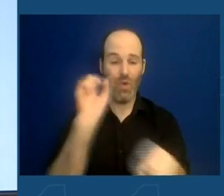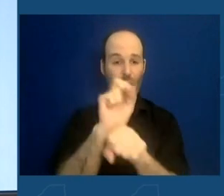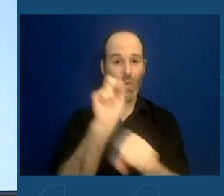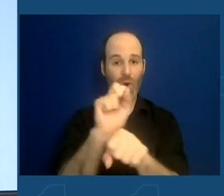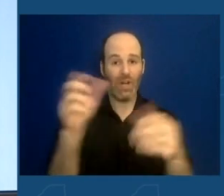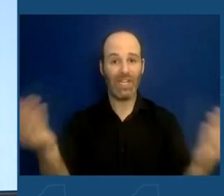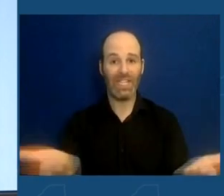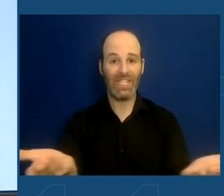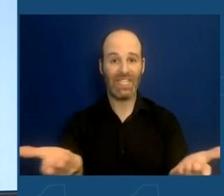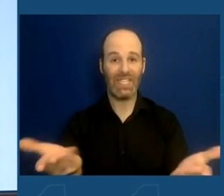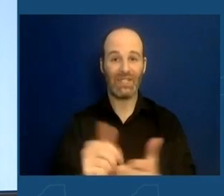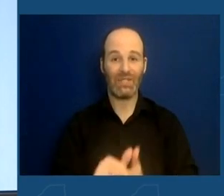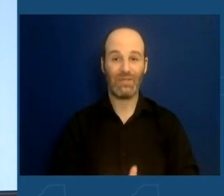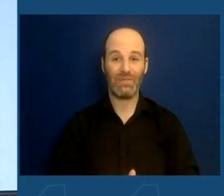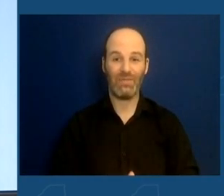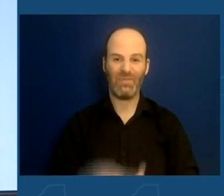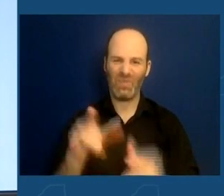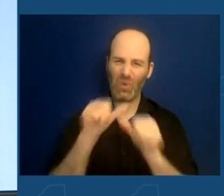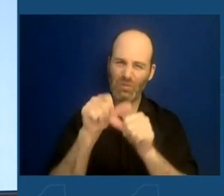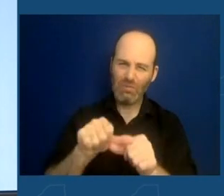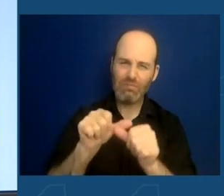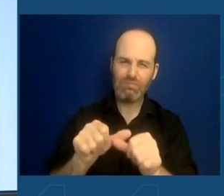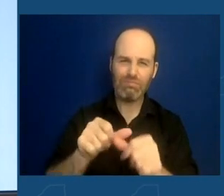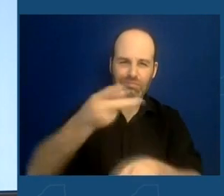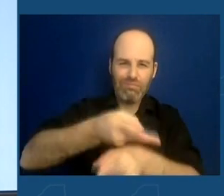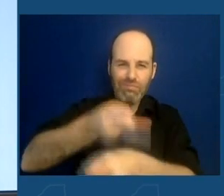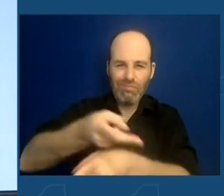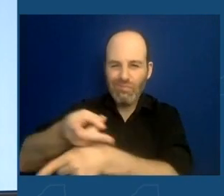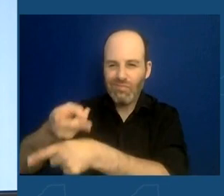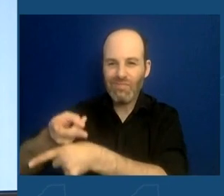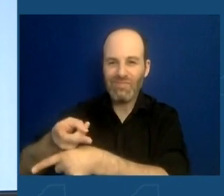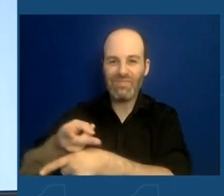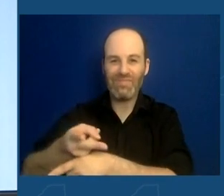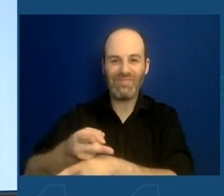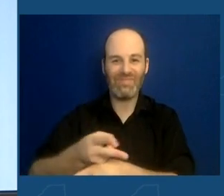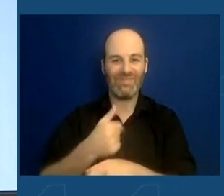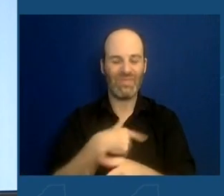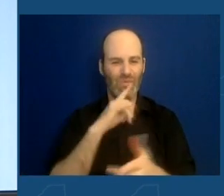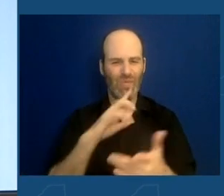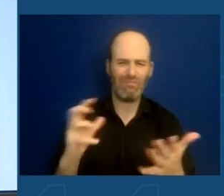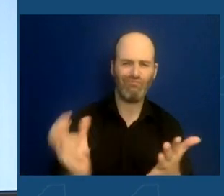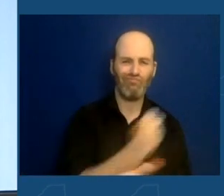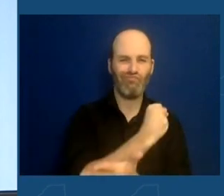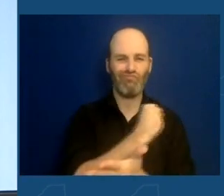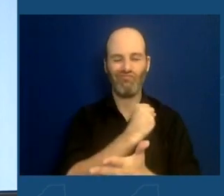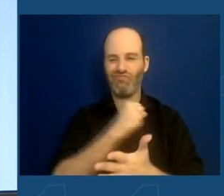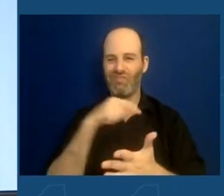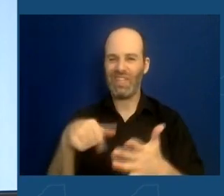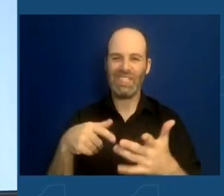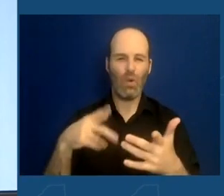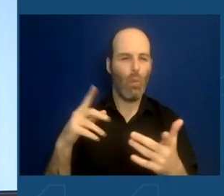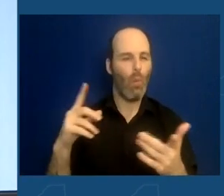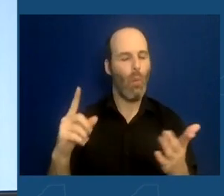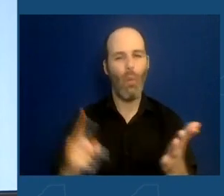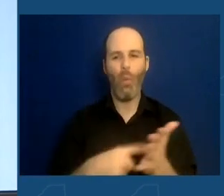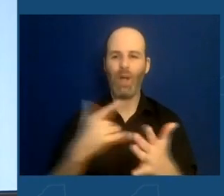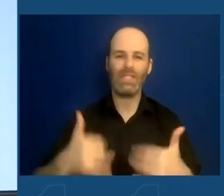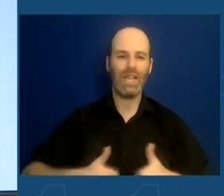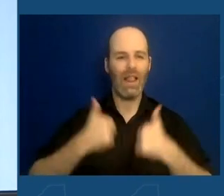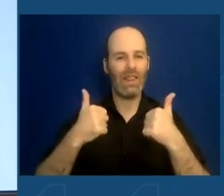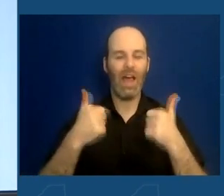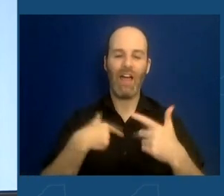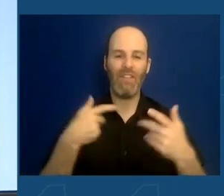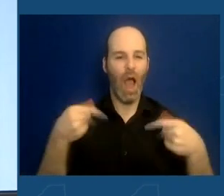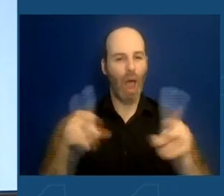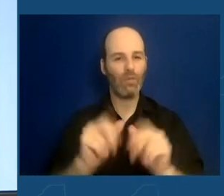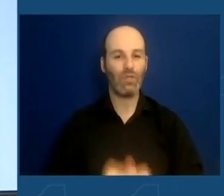the stewardship, taking advantage of this once-in-a-lifetime opportunity, and now we have an